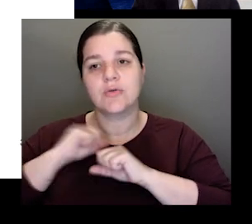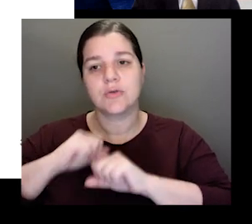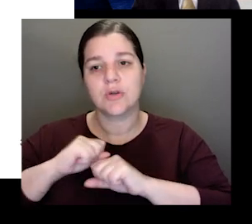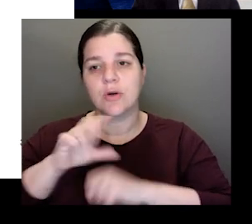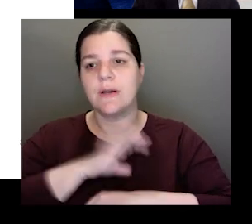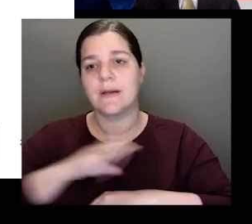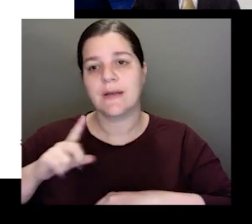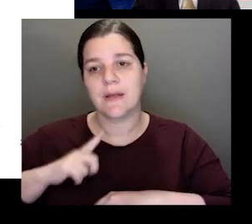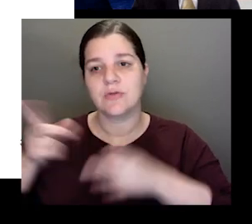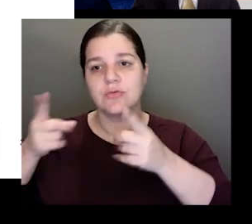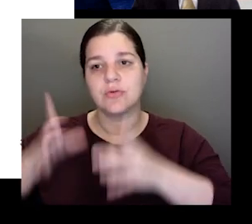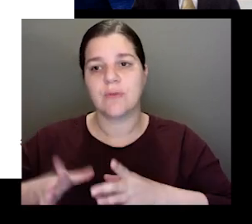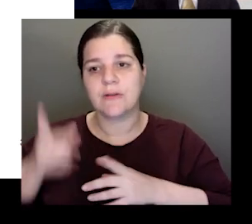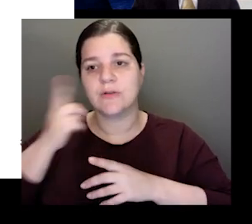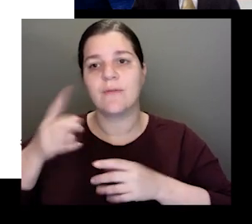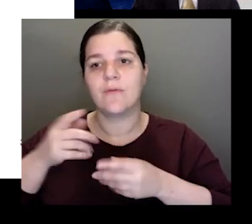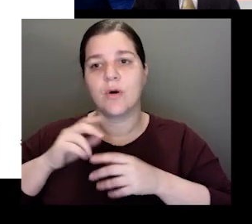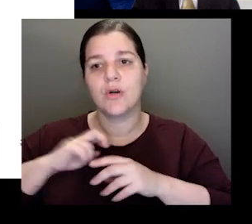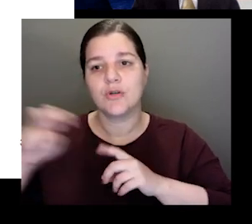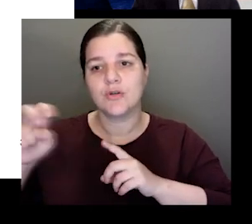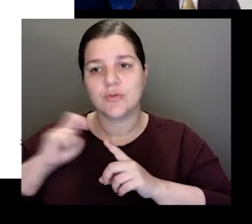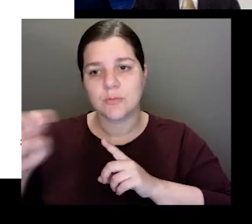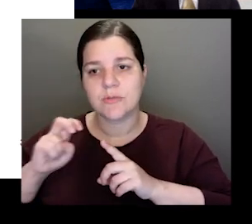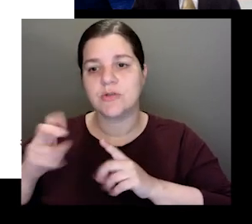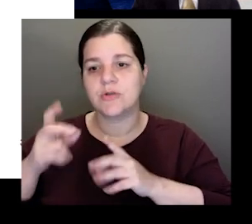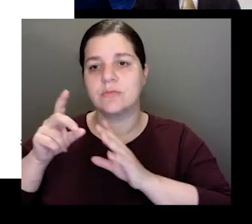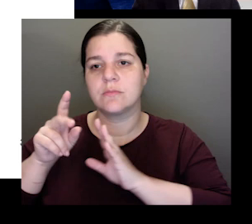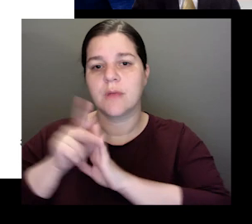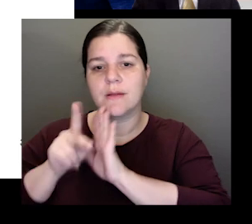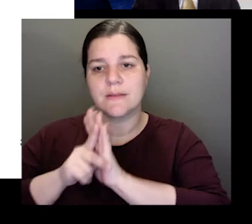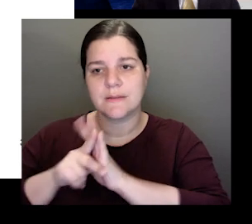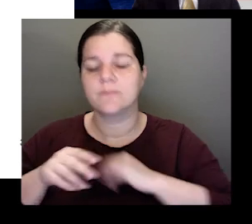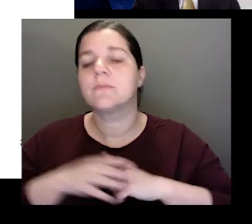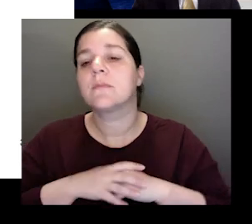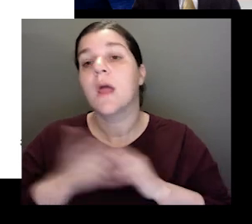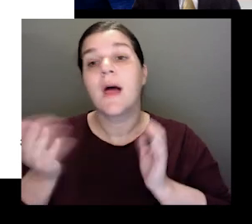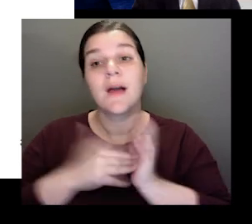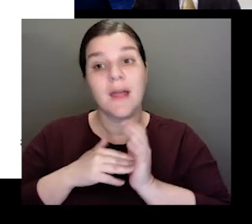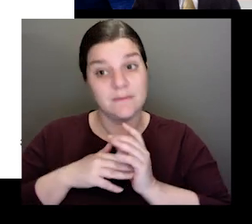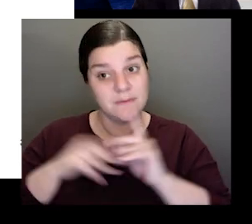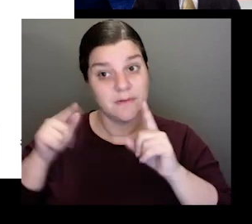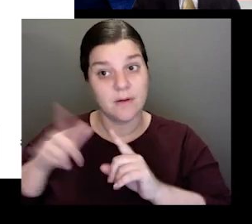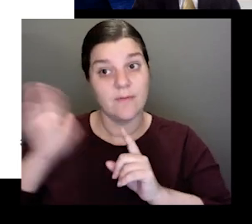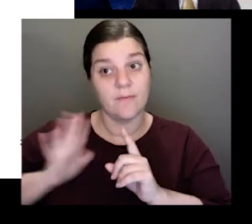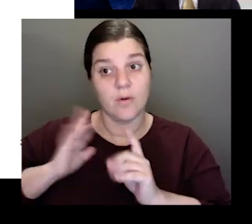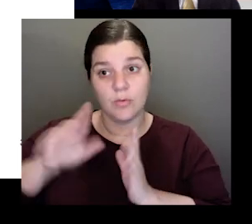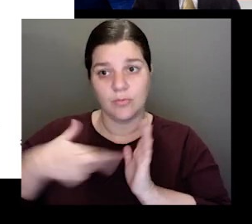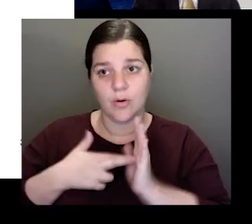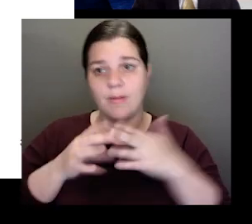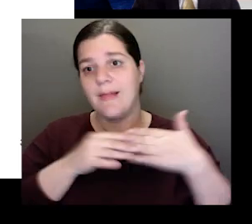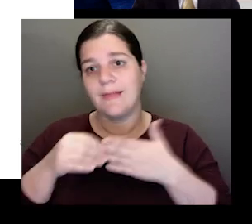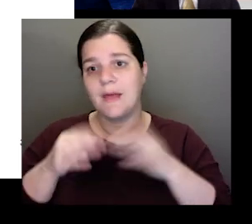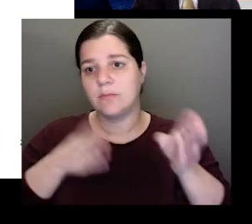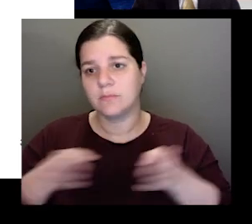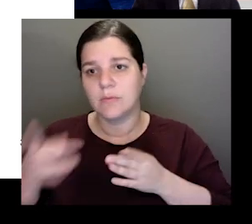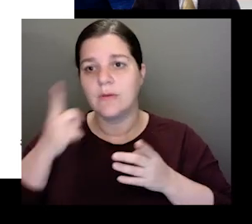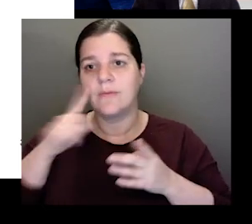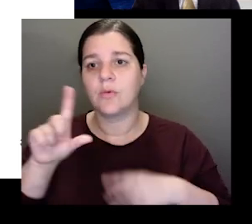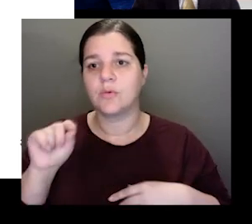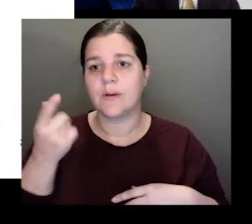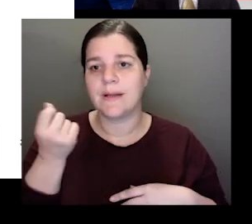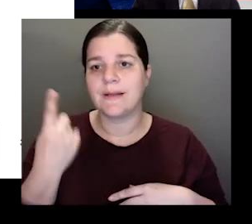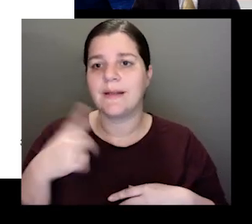as Director for Surface Transportation Security Policy. In this former role, he led preparation and release of the 2011